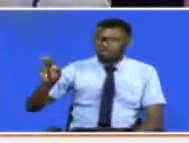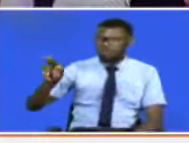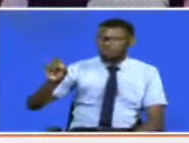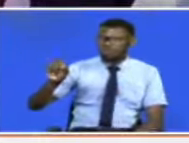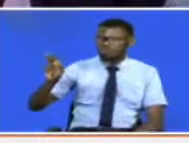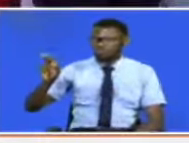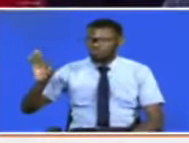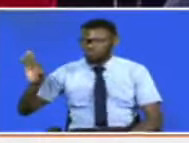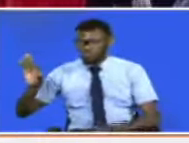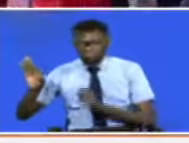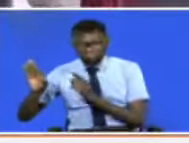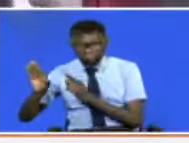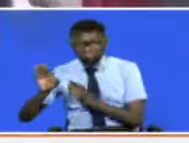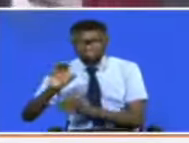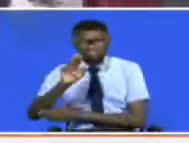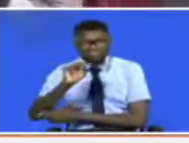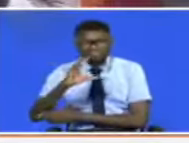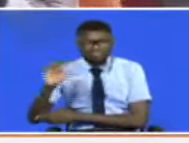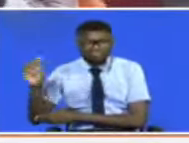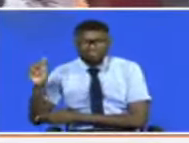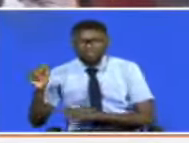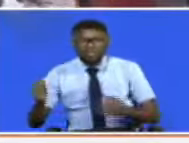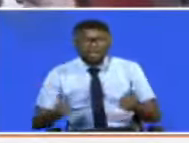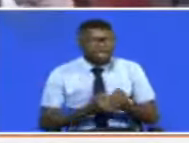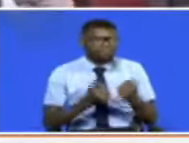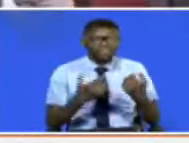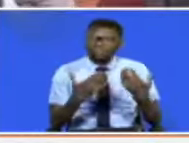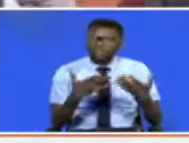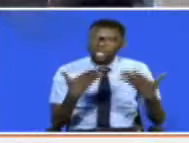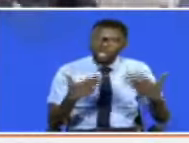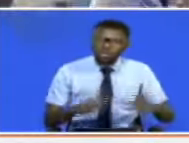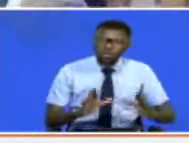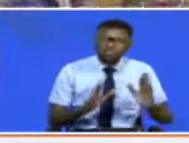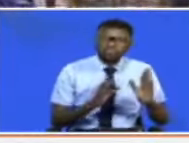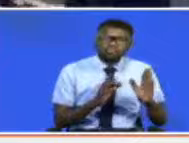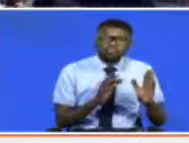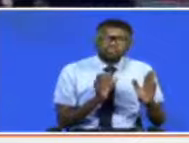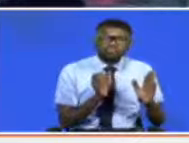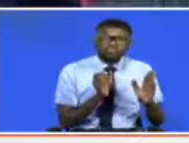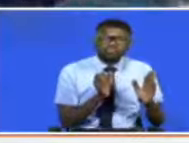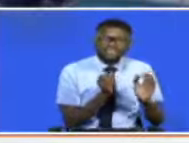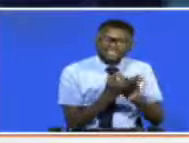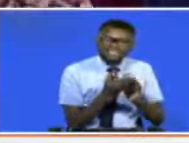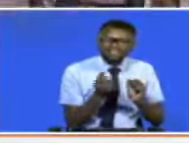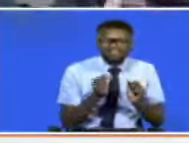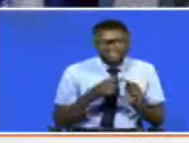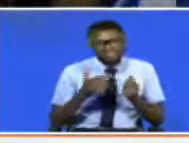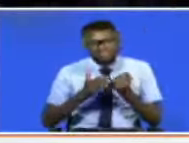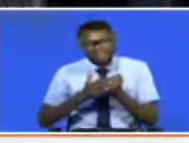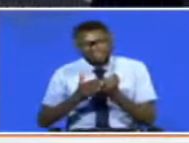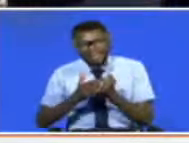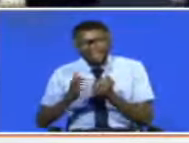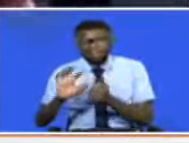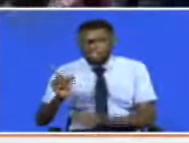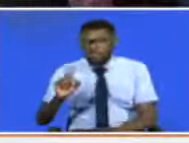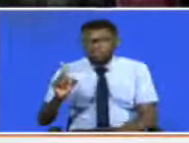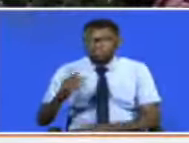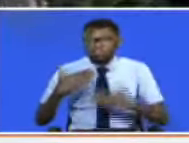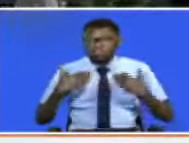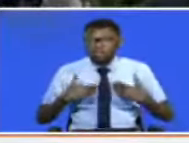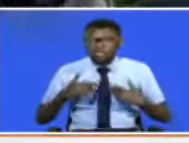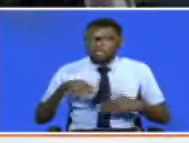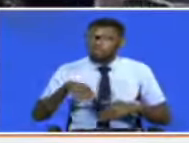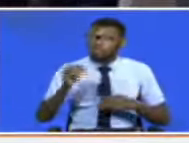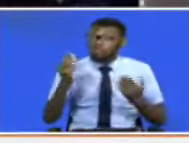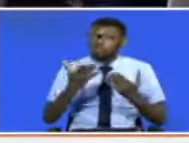for Delaware, Wajir County, who went missing on September 13, 2024 in Makadara, Nairobi, was found floating at